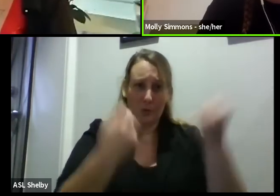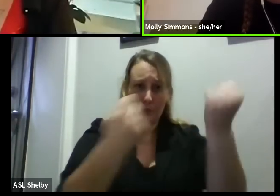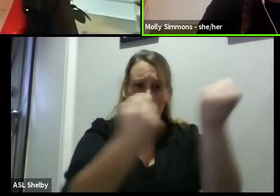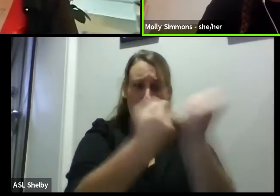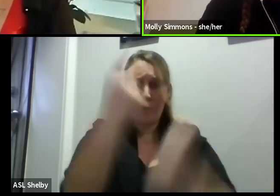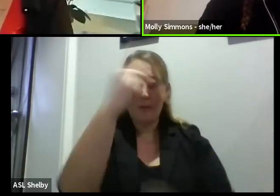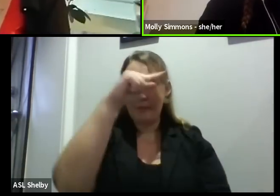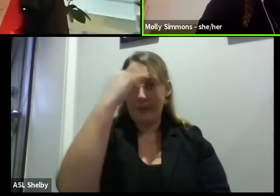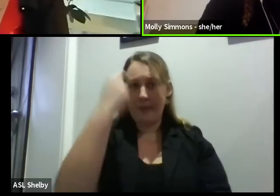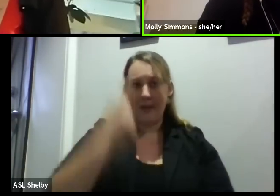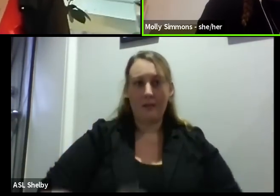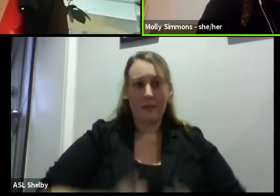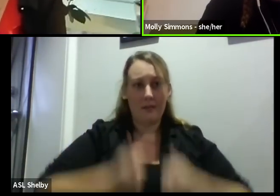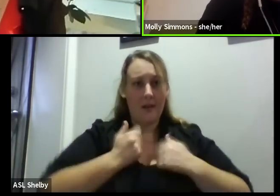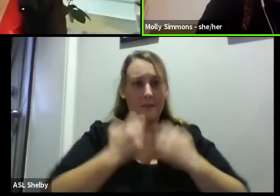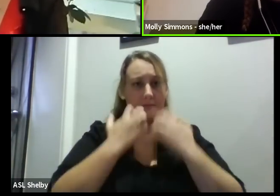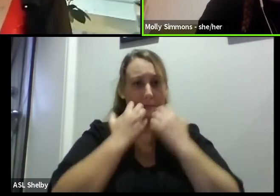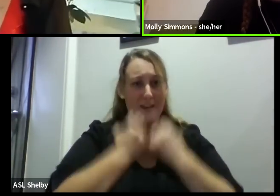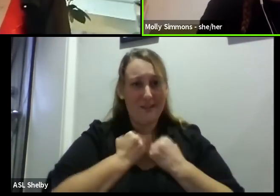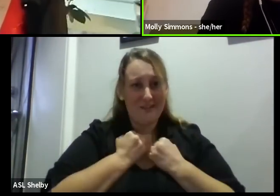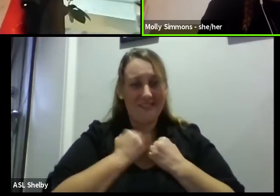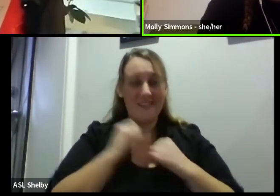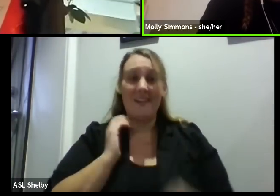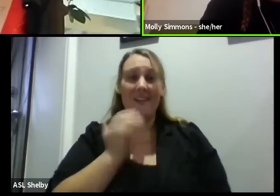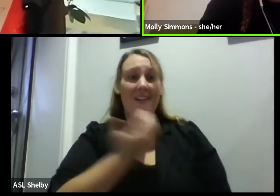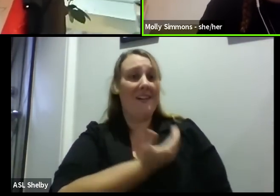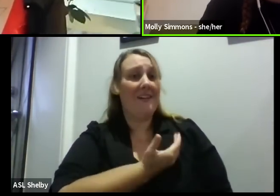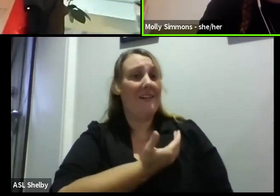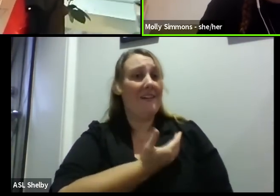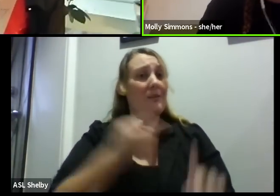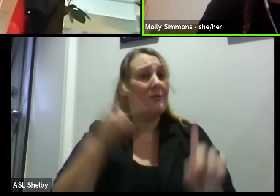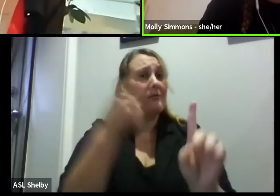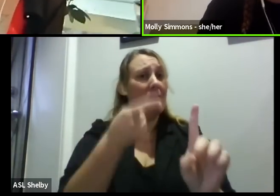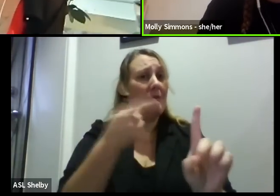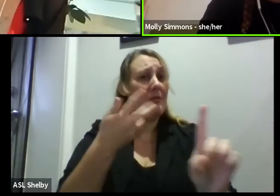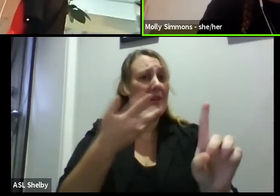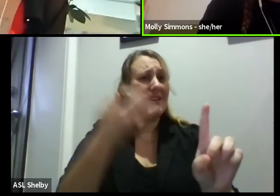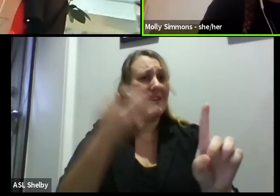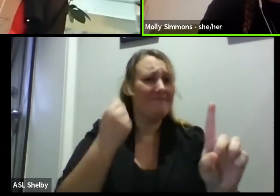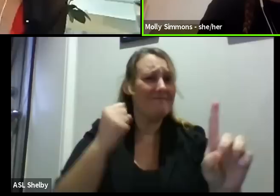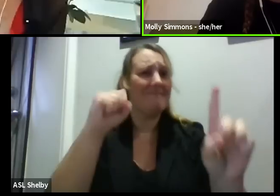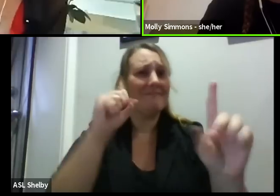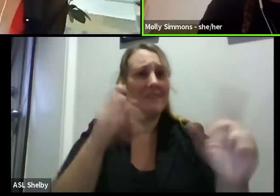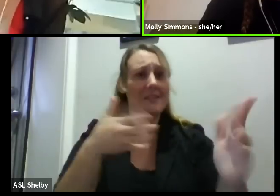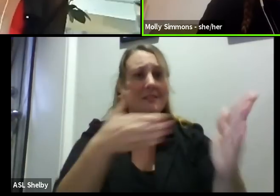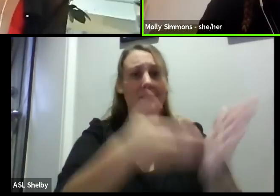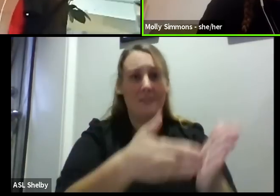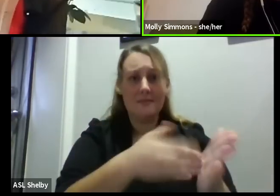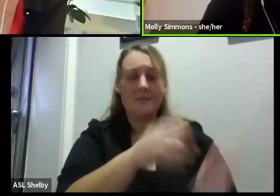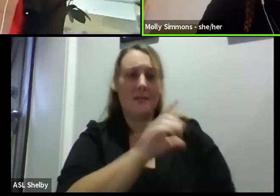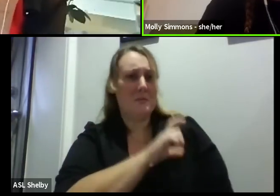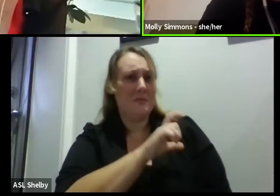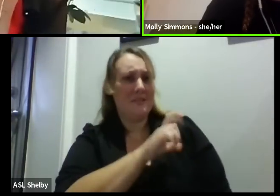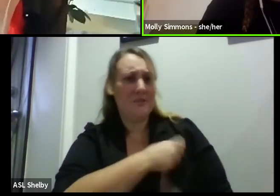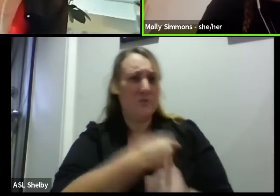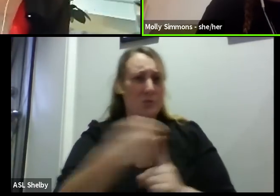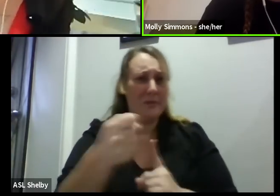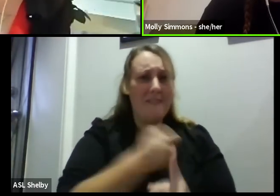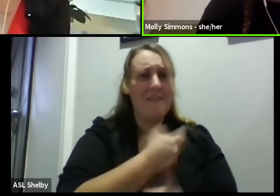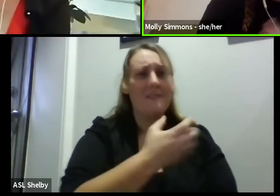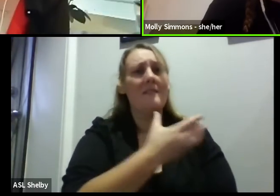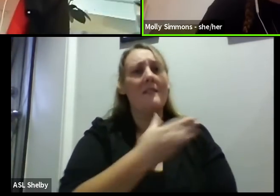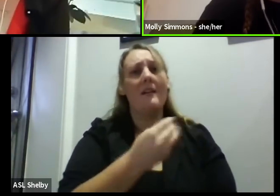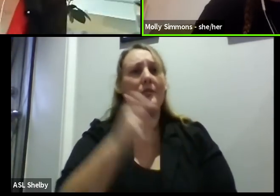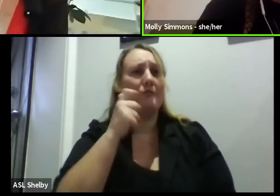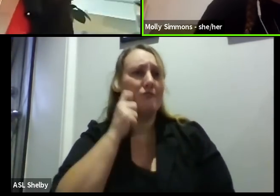out against police brutality and institutional racism wherever and whenever we can. We are here not